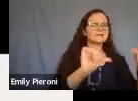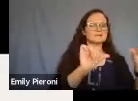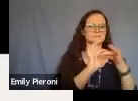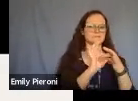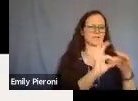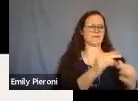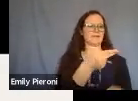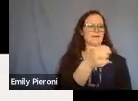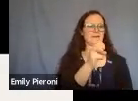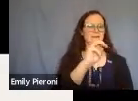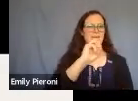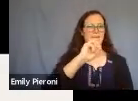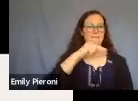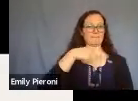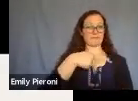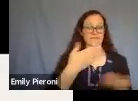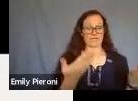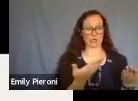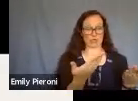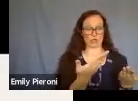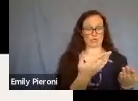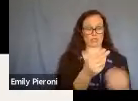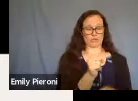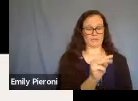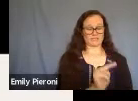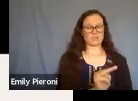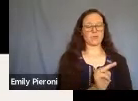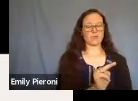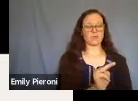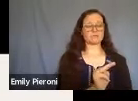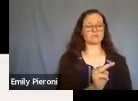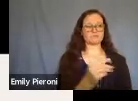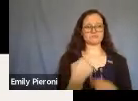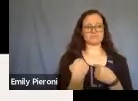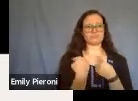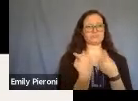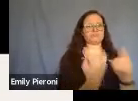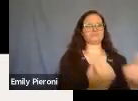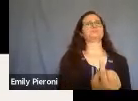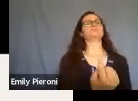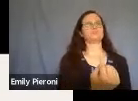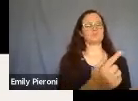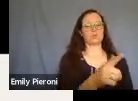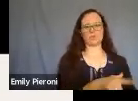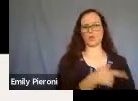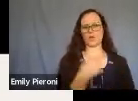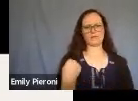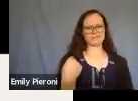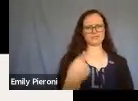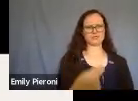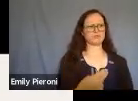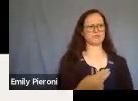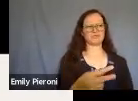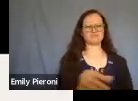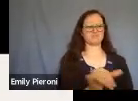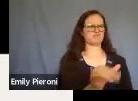hemp in New Mexico has a long history, like hemp in the United States. It's been